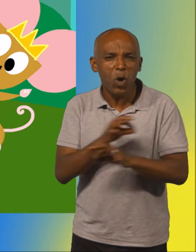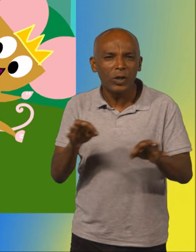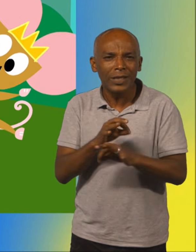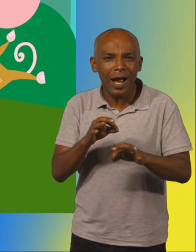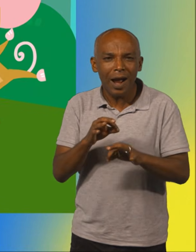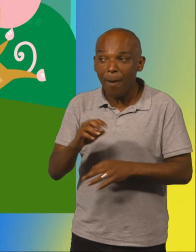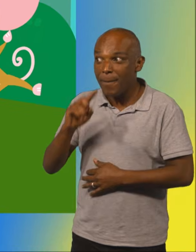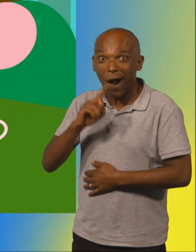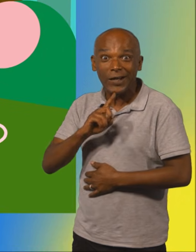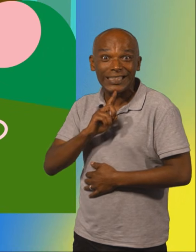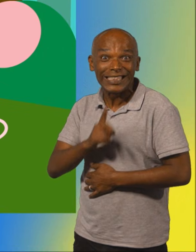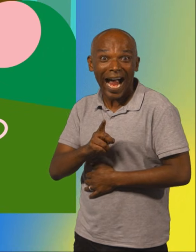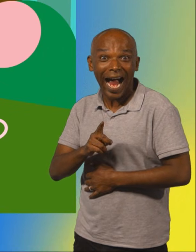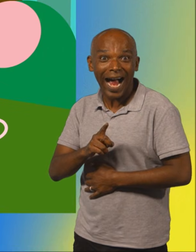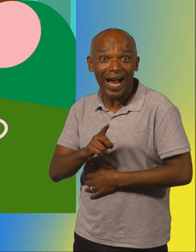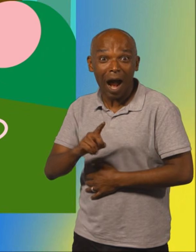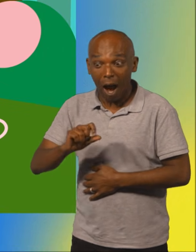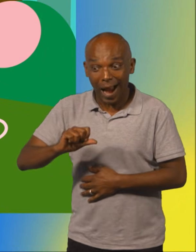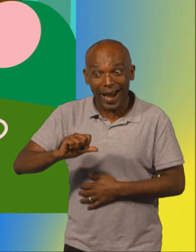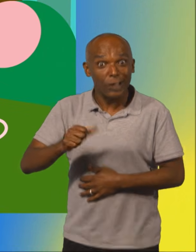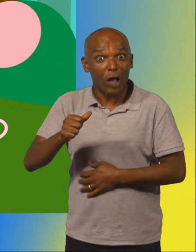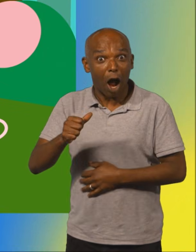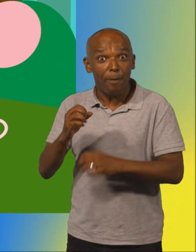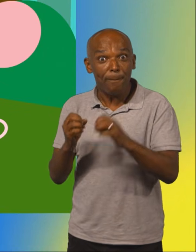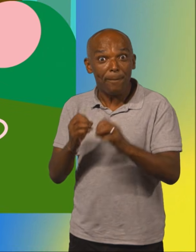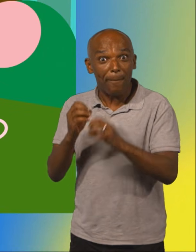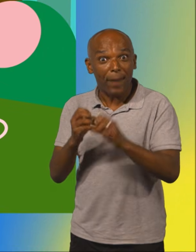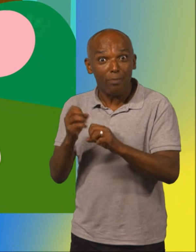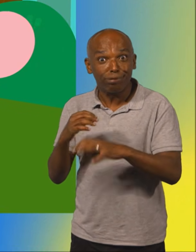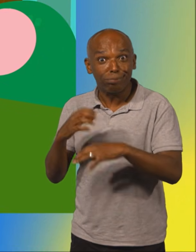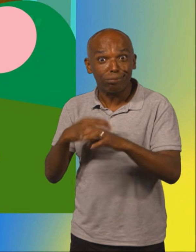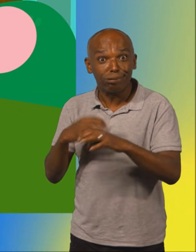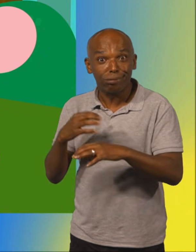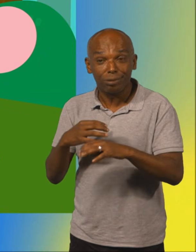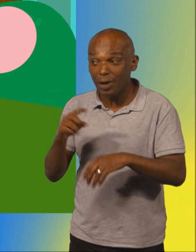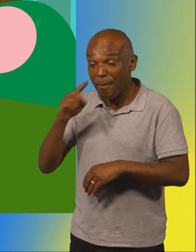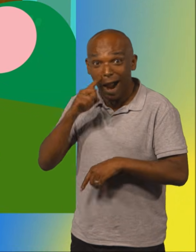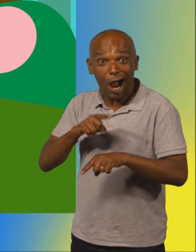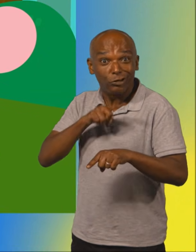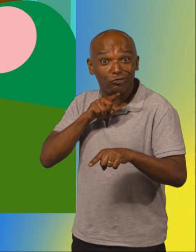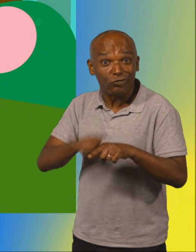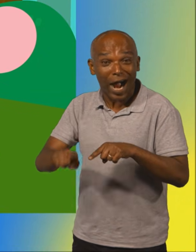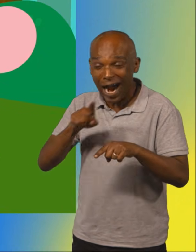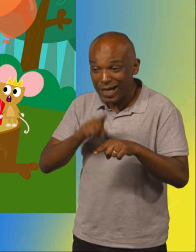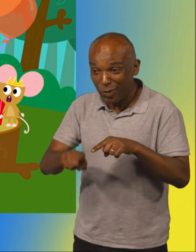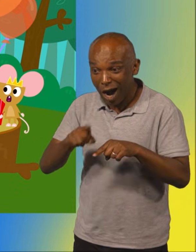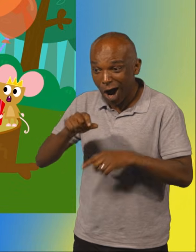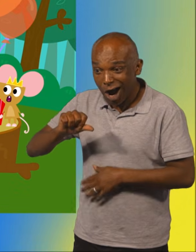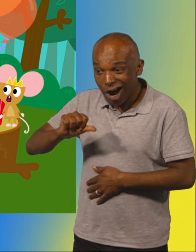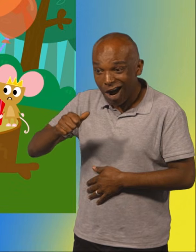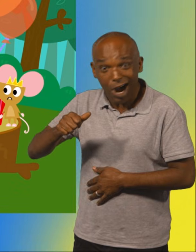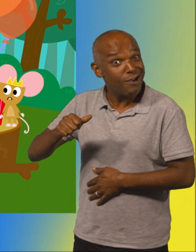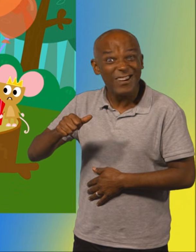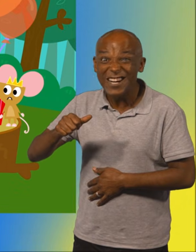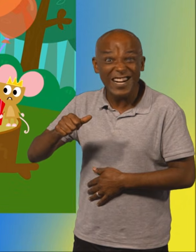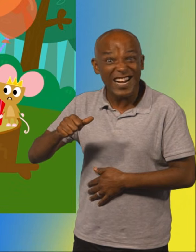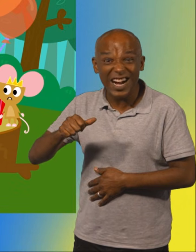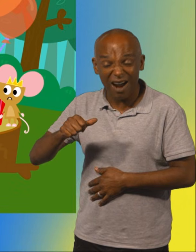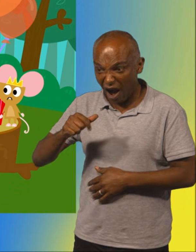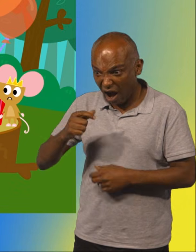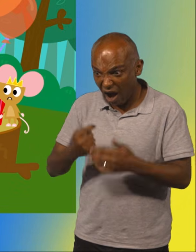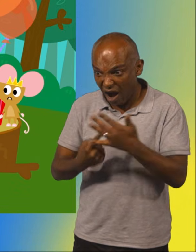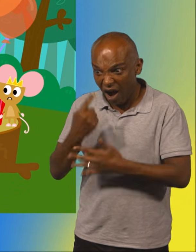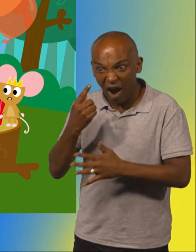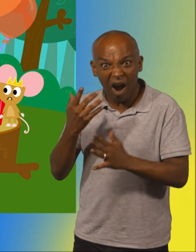bubble machine. Mouse tried to turn it on, but kaplunk! It didn't work. The animals were